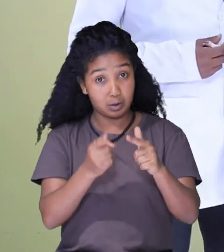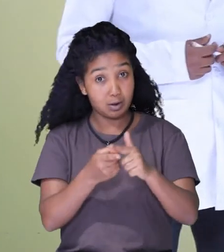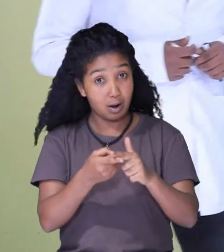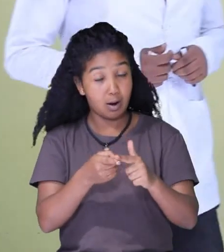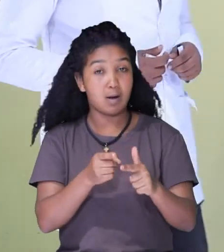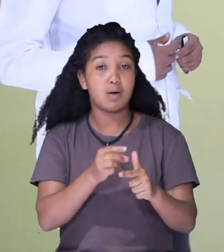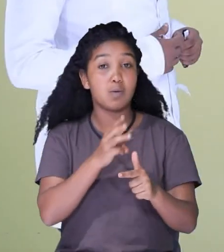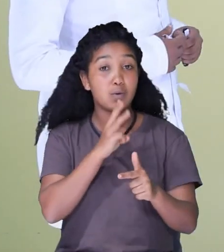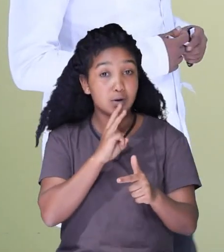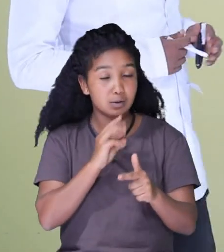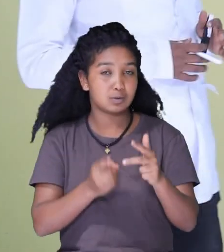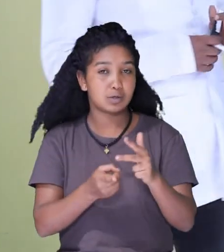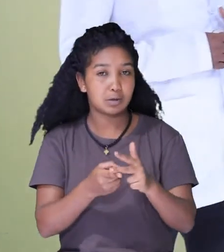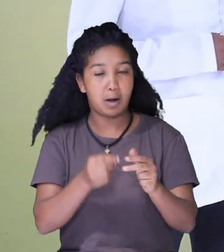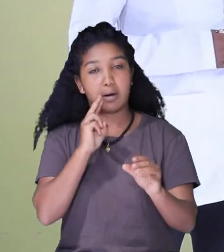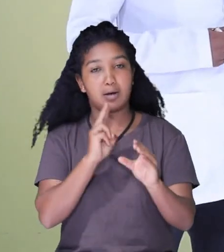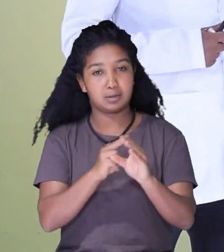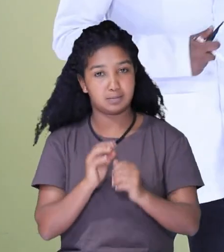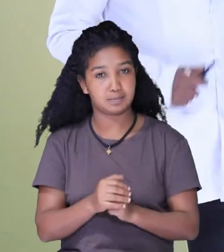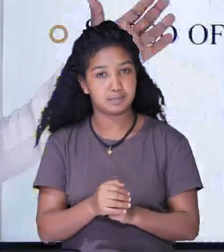air. And